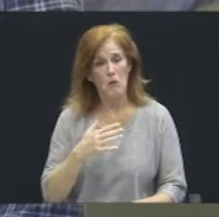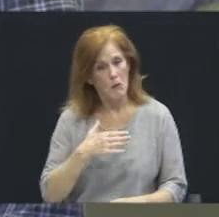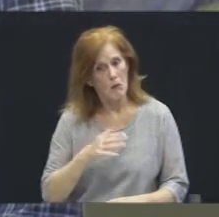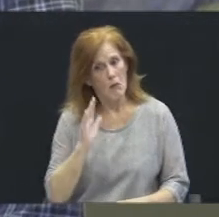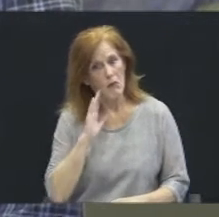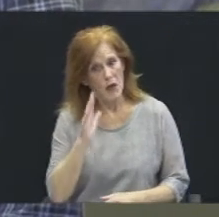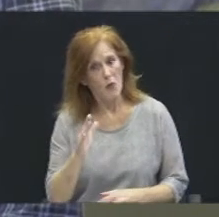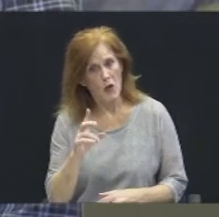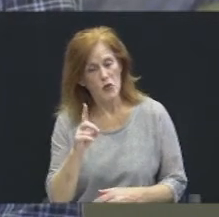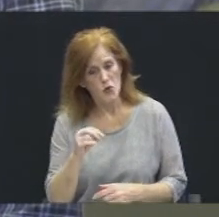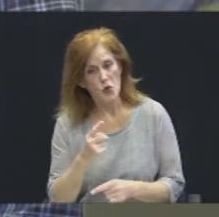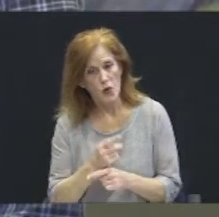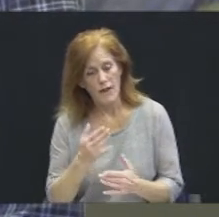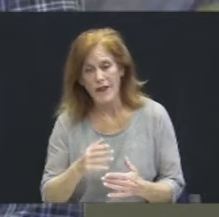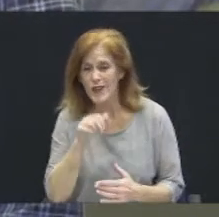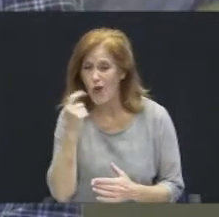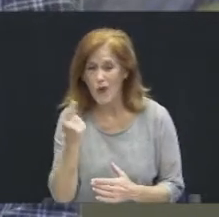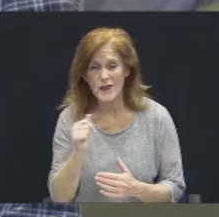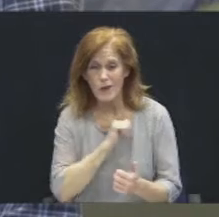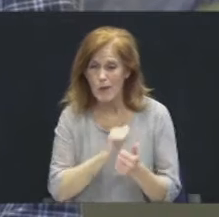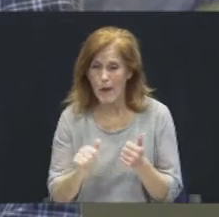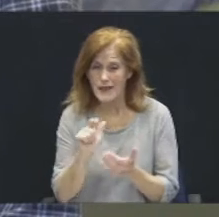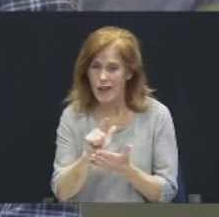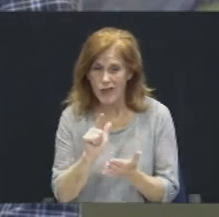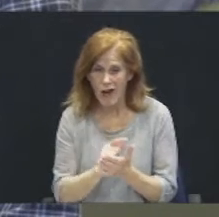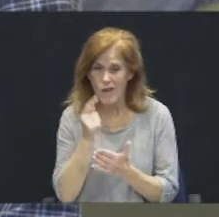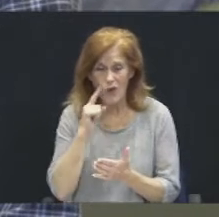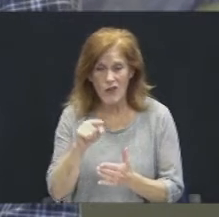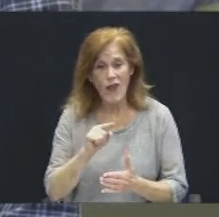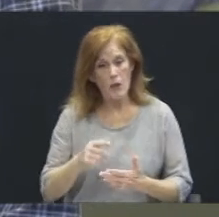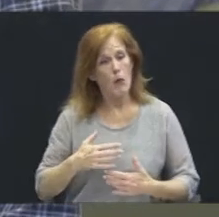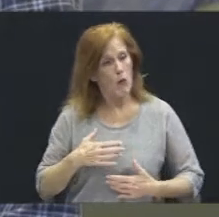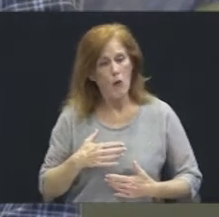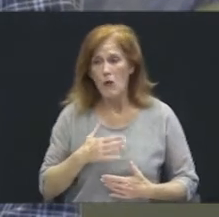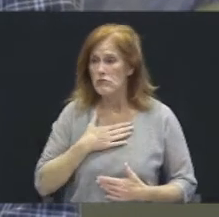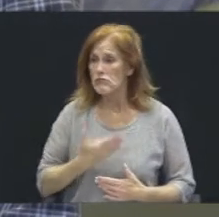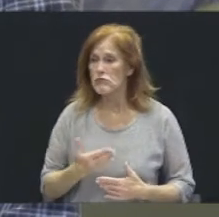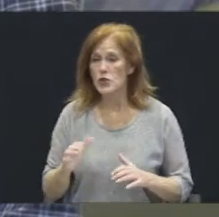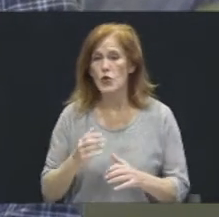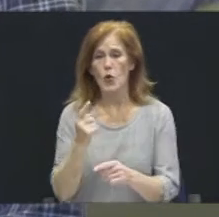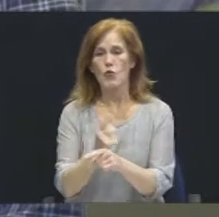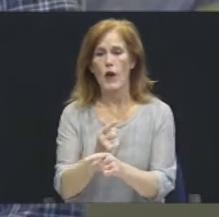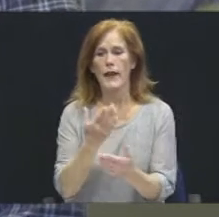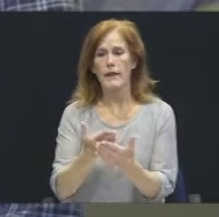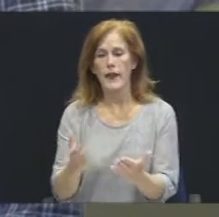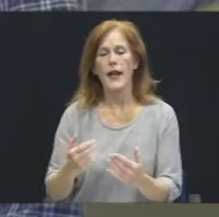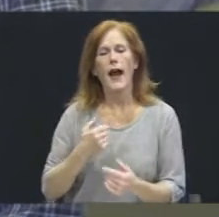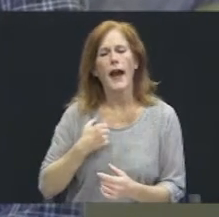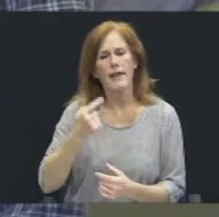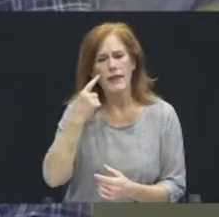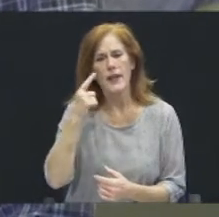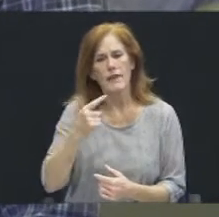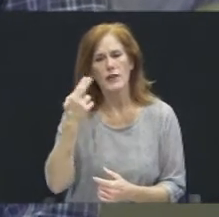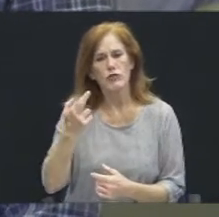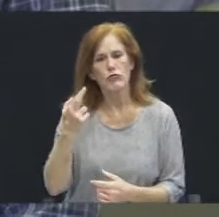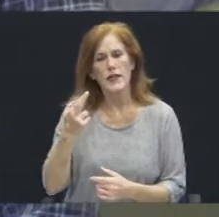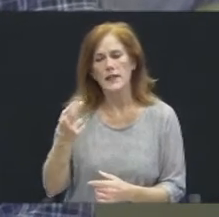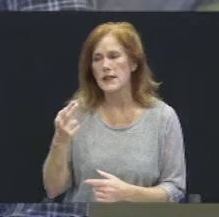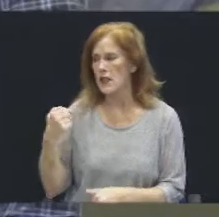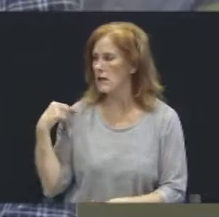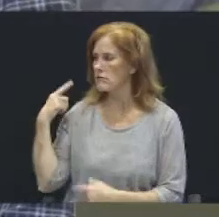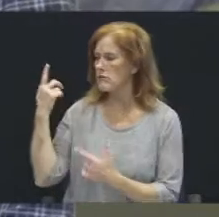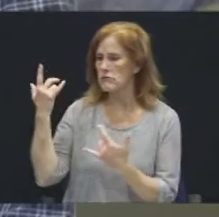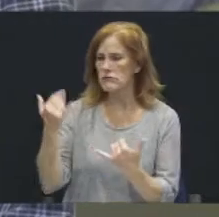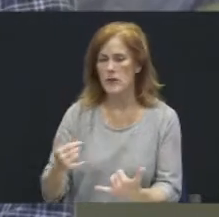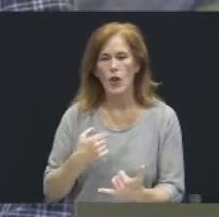law to get them to do the right thing. And so I think that's why historically we have not pushed